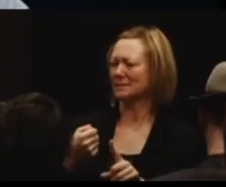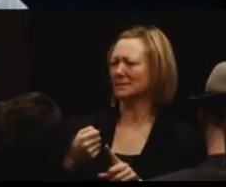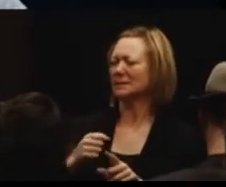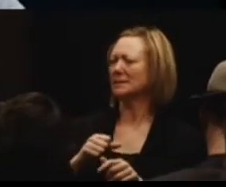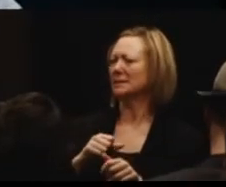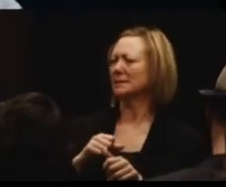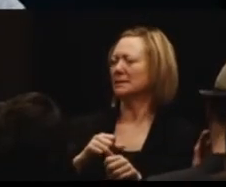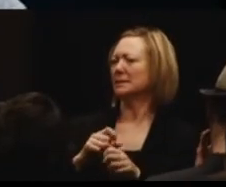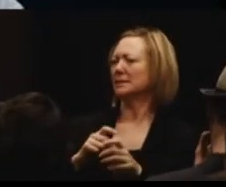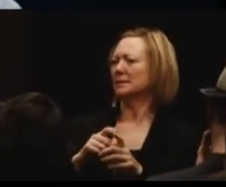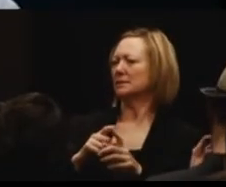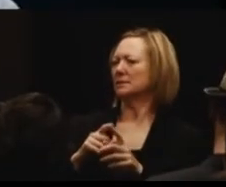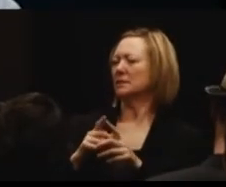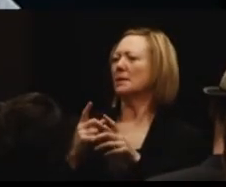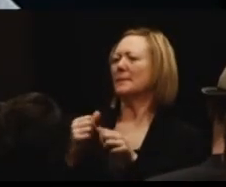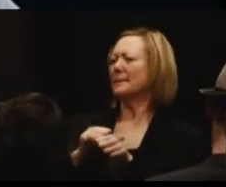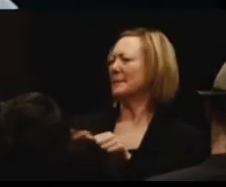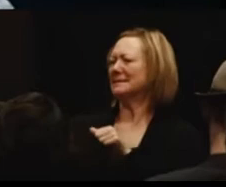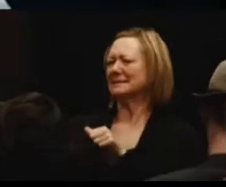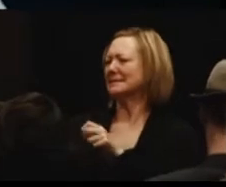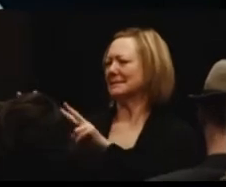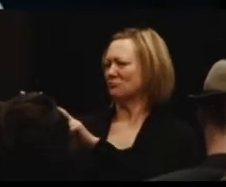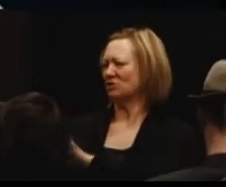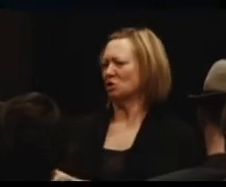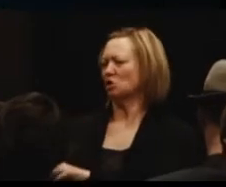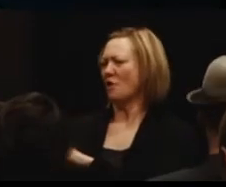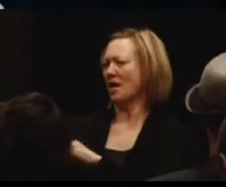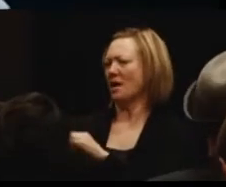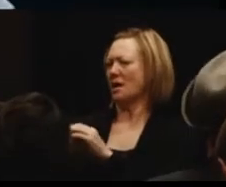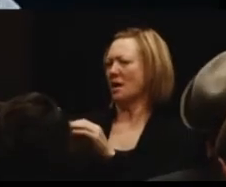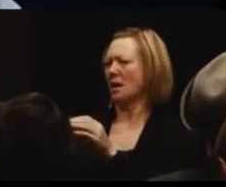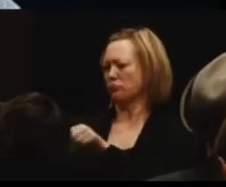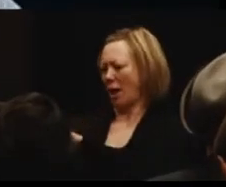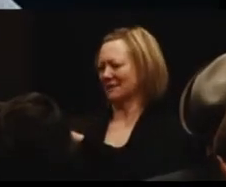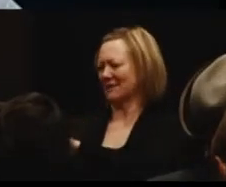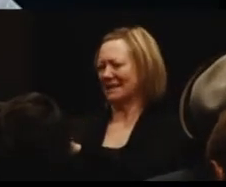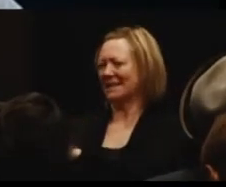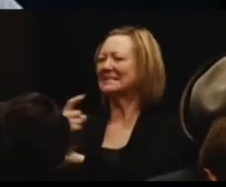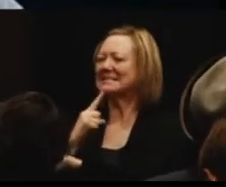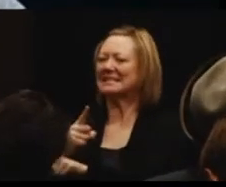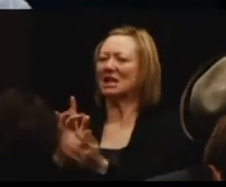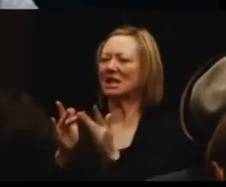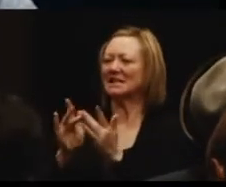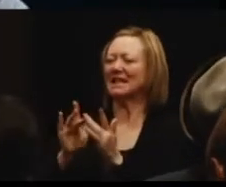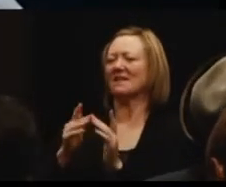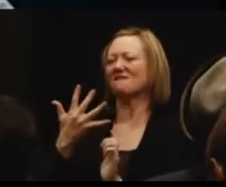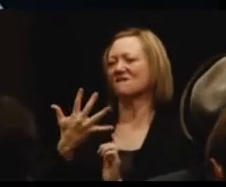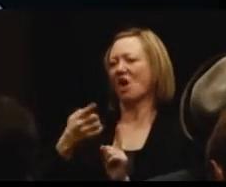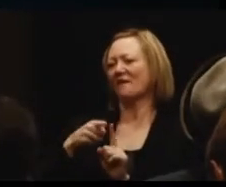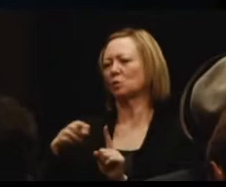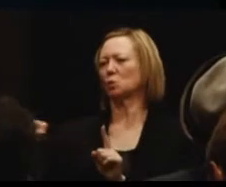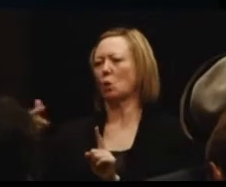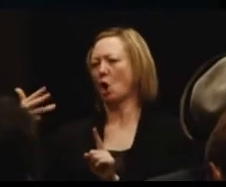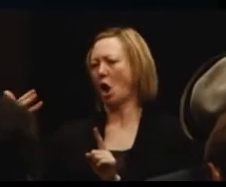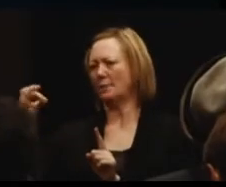the productivity impact suggests that the internet has had a 5 to 9% impact on economic activity. It's a